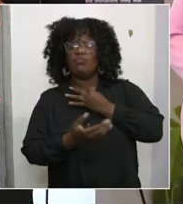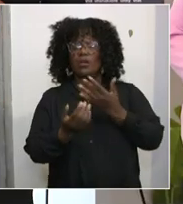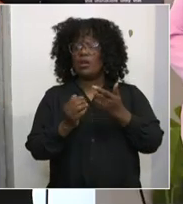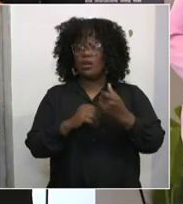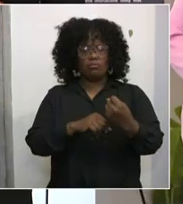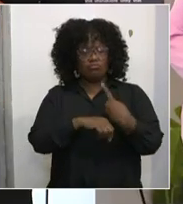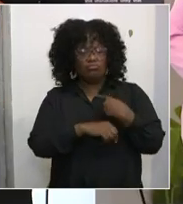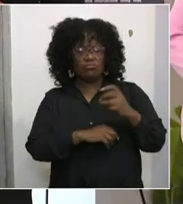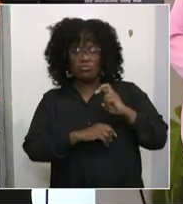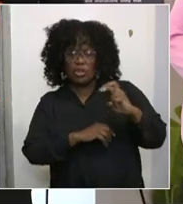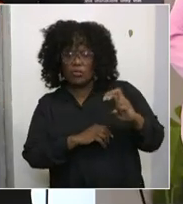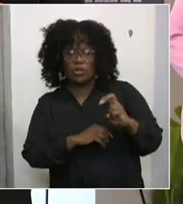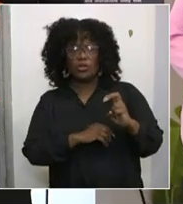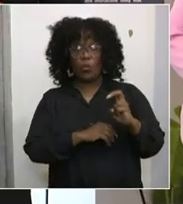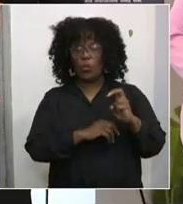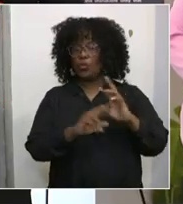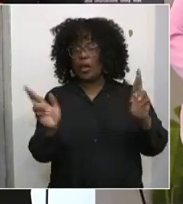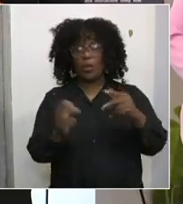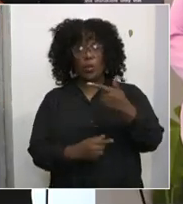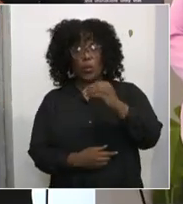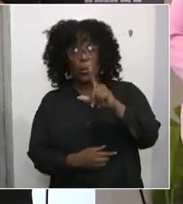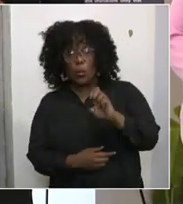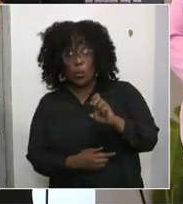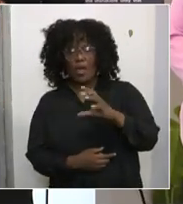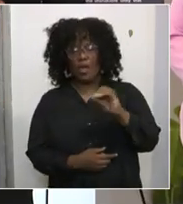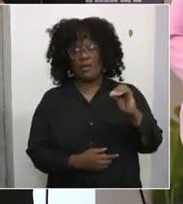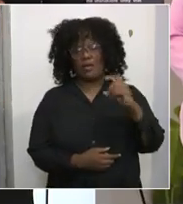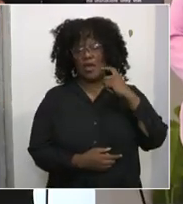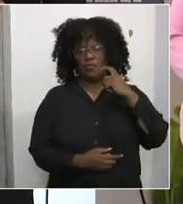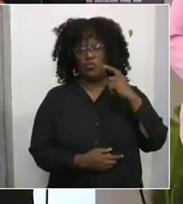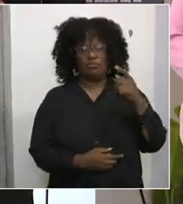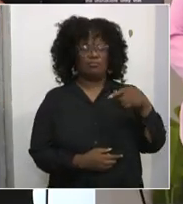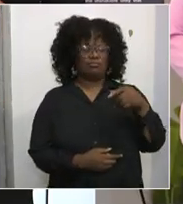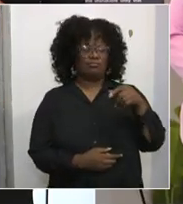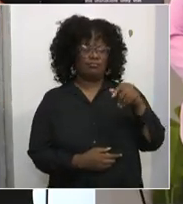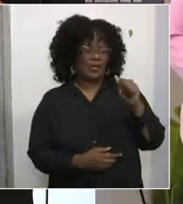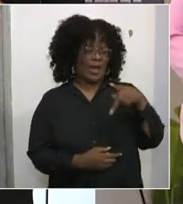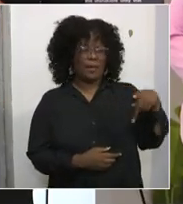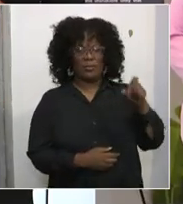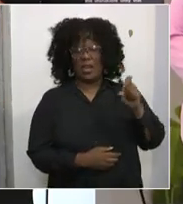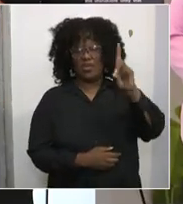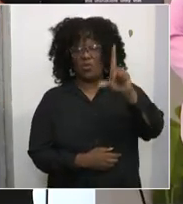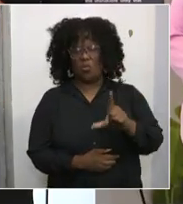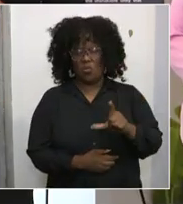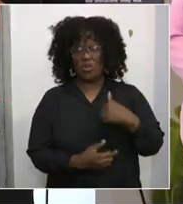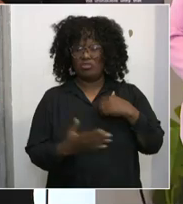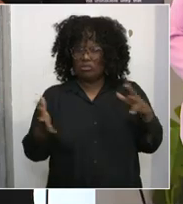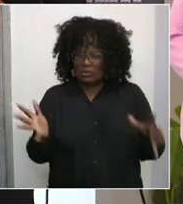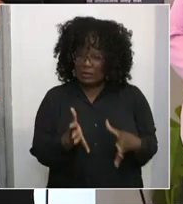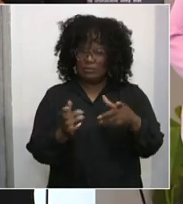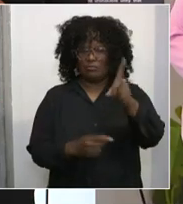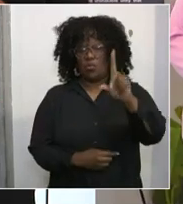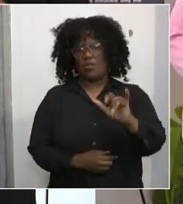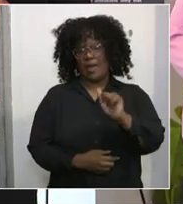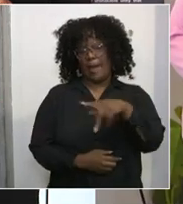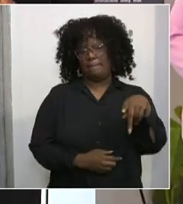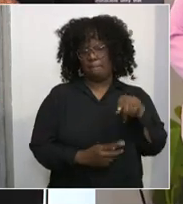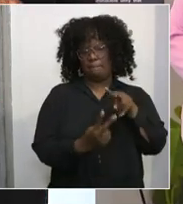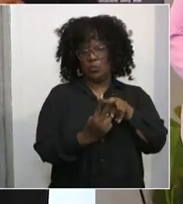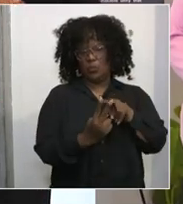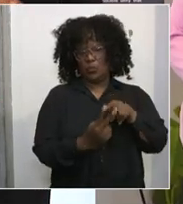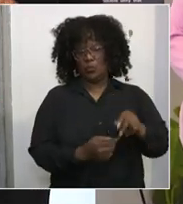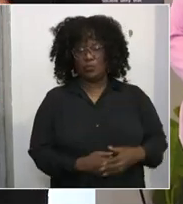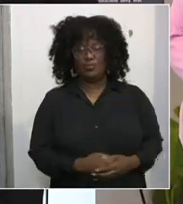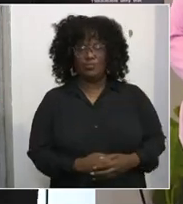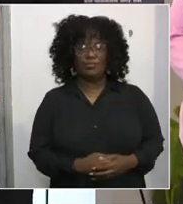and on Apple to download, and we're encouraging people to do that. On the service specifically, I want to highlight a couple things. The weekend of June 6th and 8th,